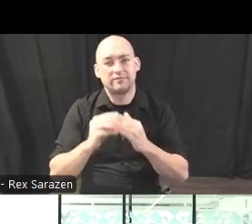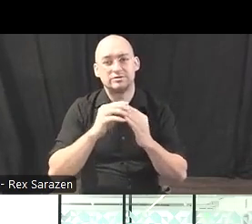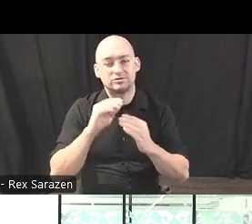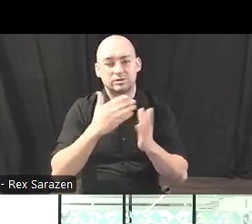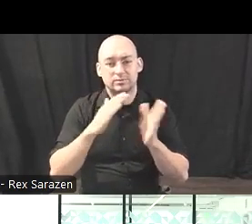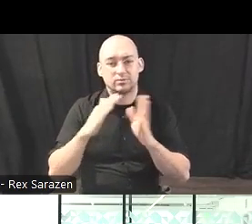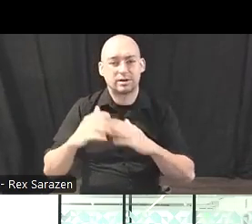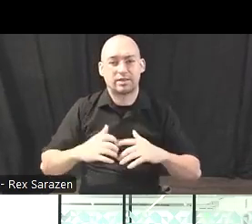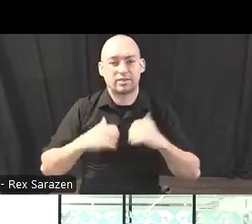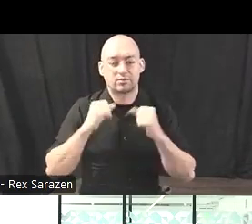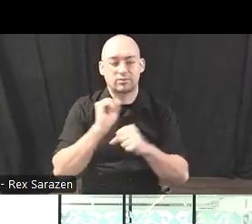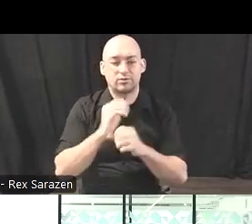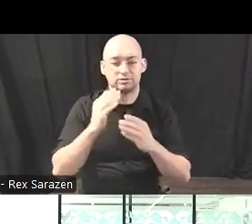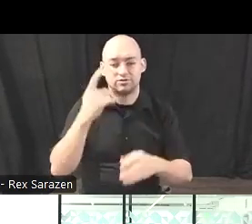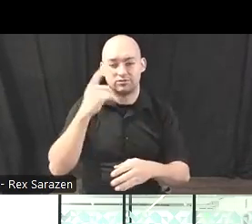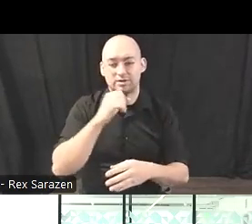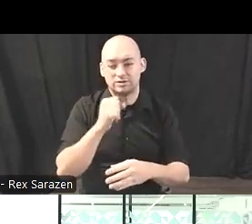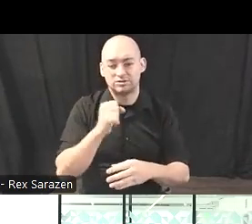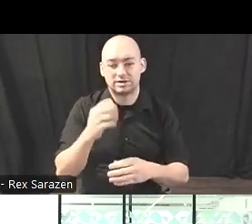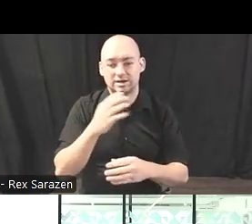the Aging and Disability Network.